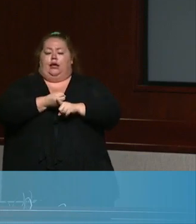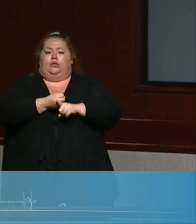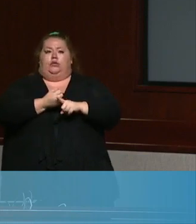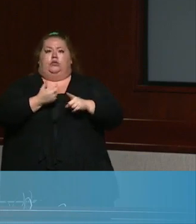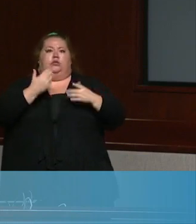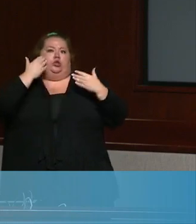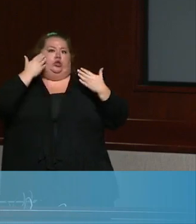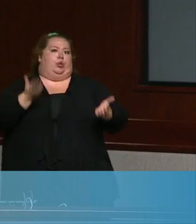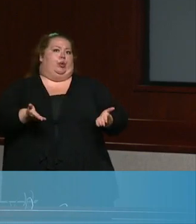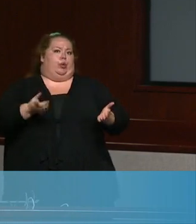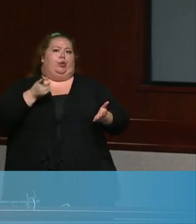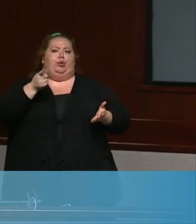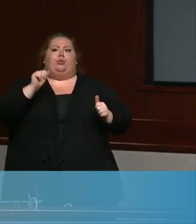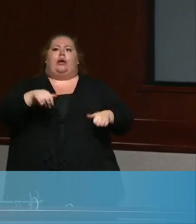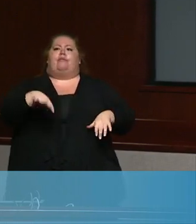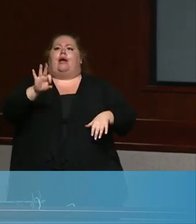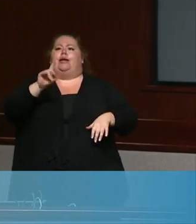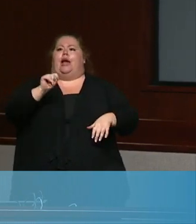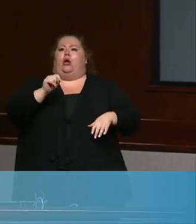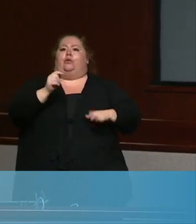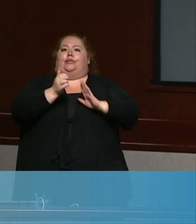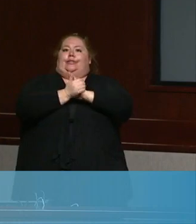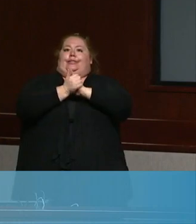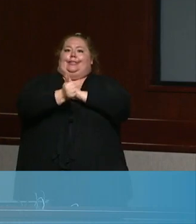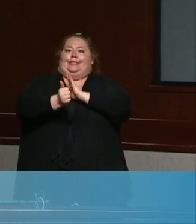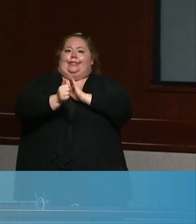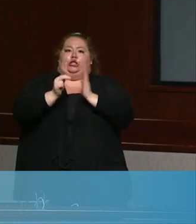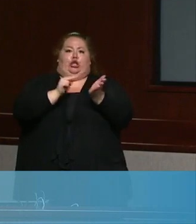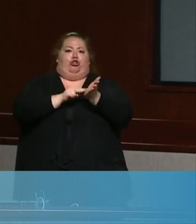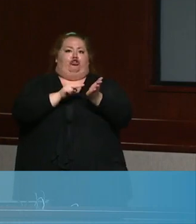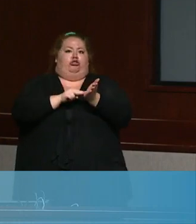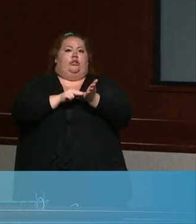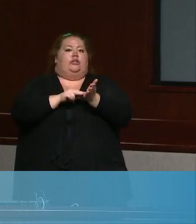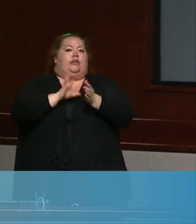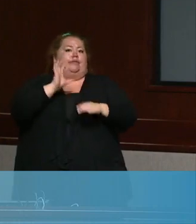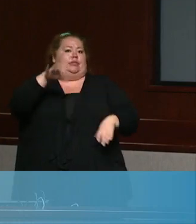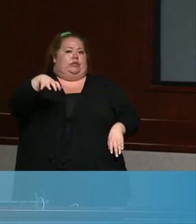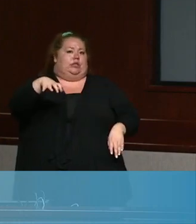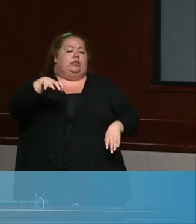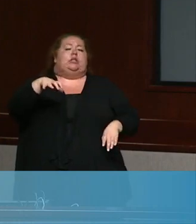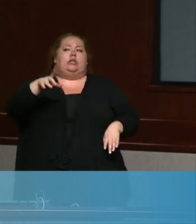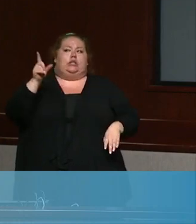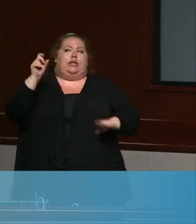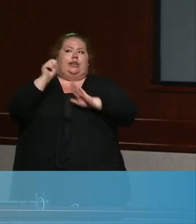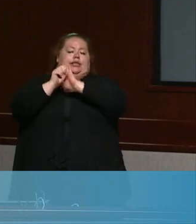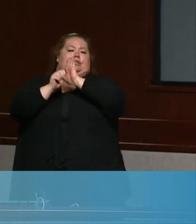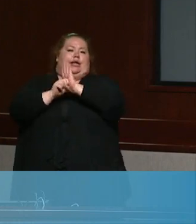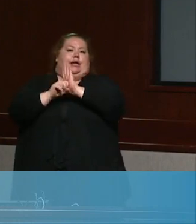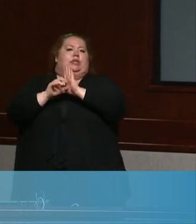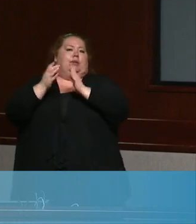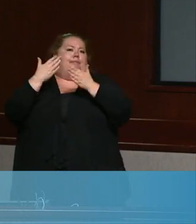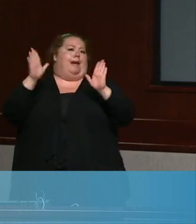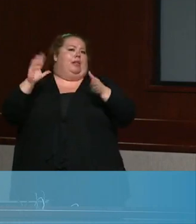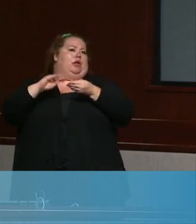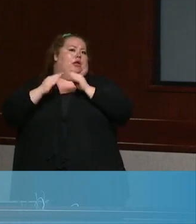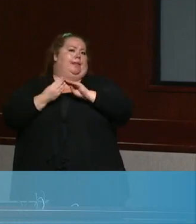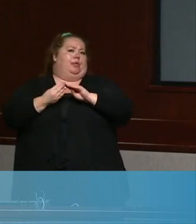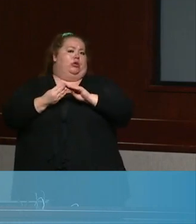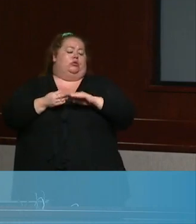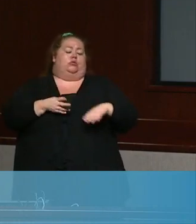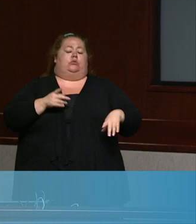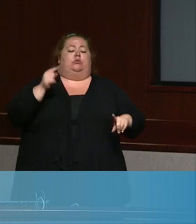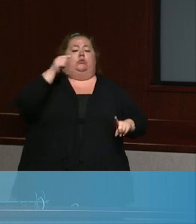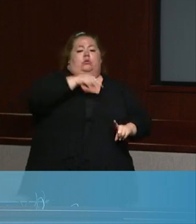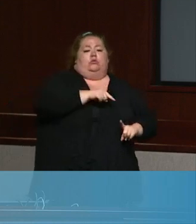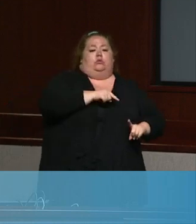our skilled nursing facilities how many positives they've had in skilled nursing facilities. The state puts that out publicly. We have not publicly released the number of